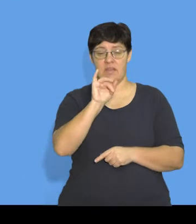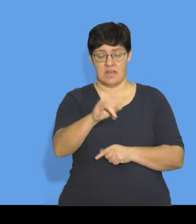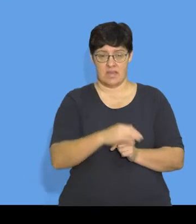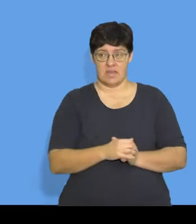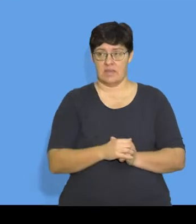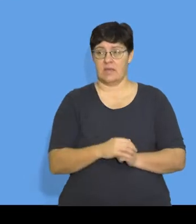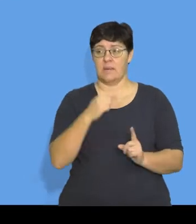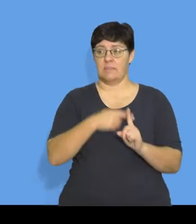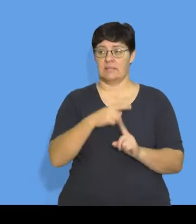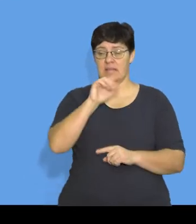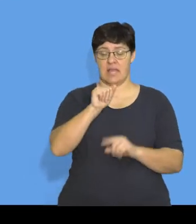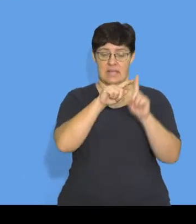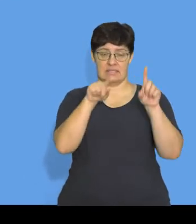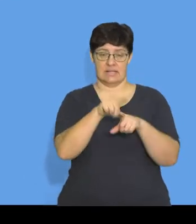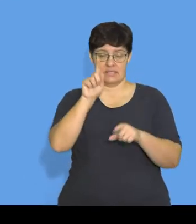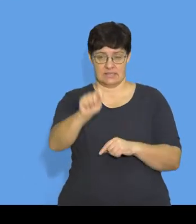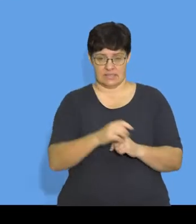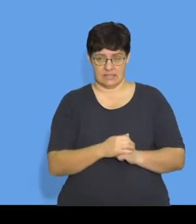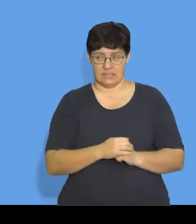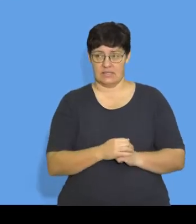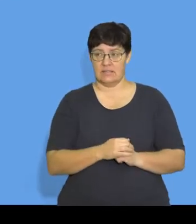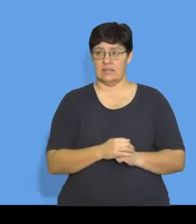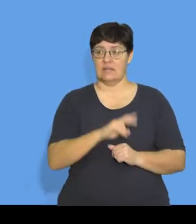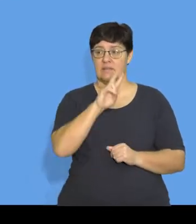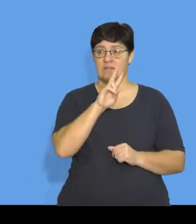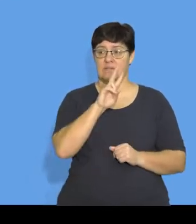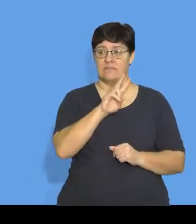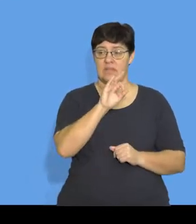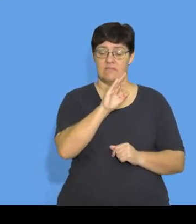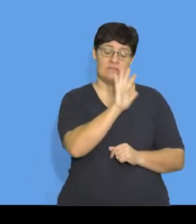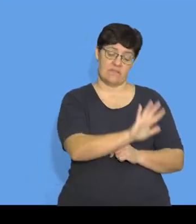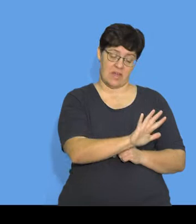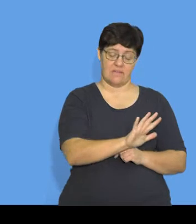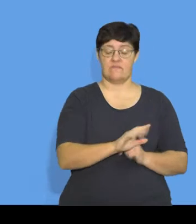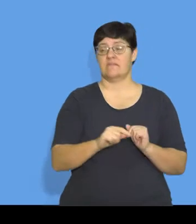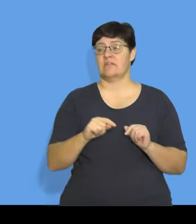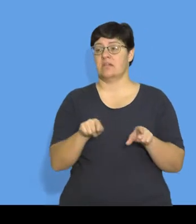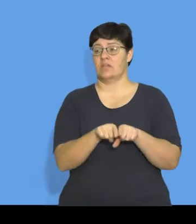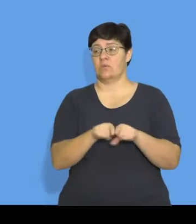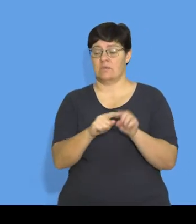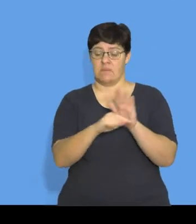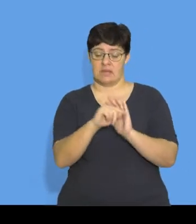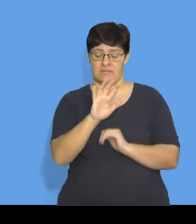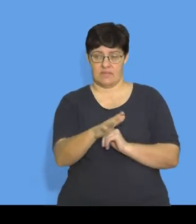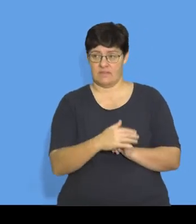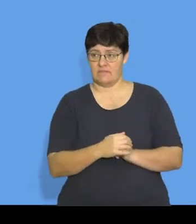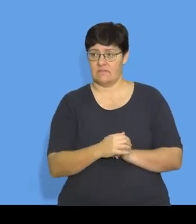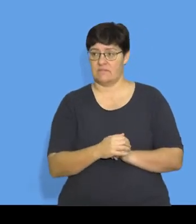delta T. My VF is 5. My VI was minus 5. A